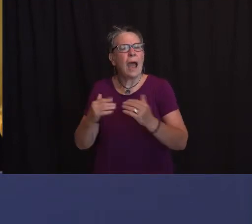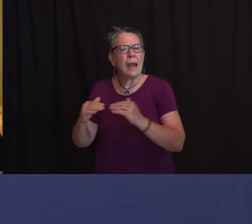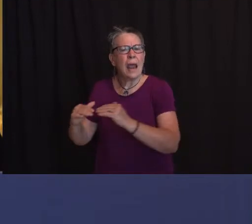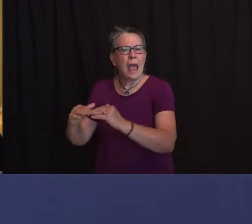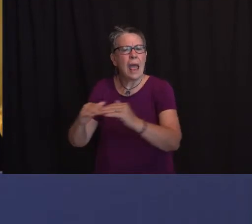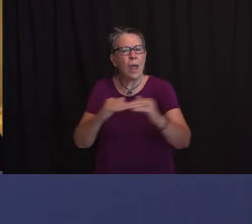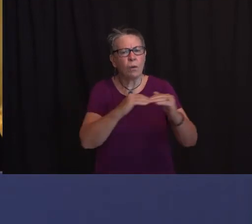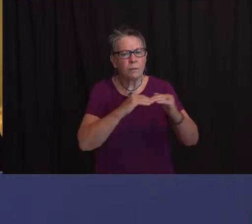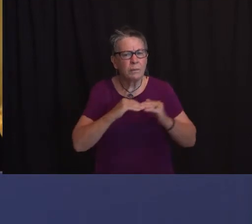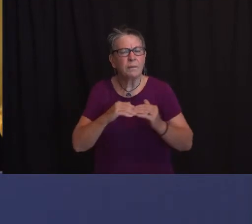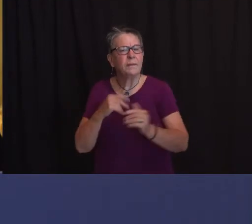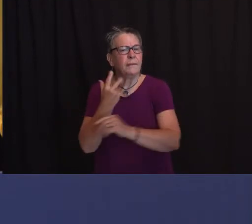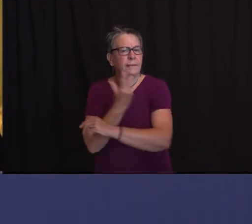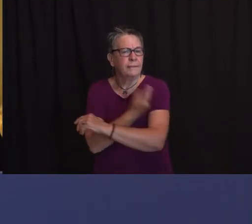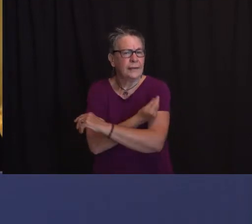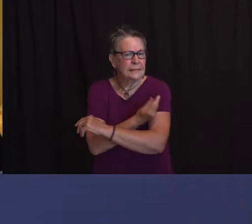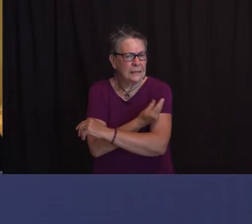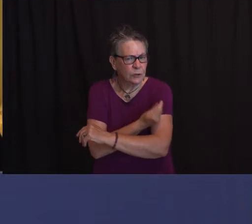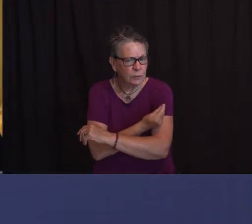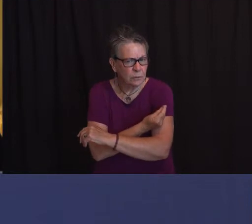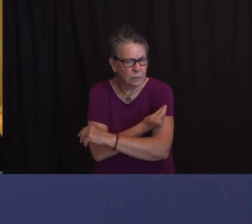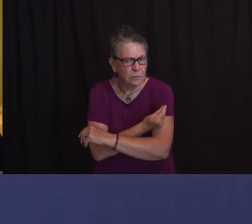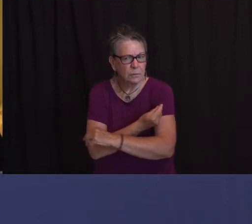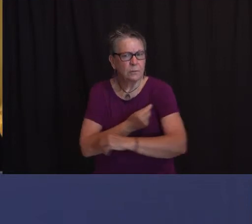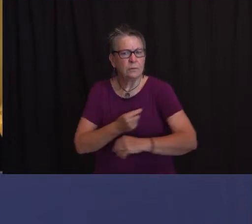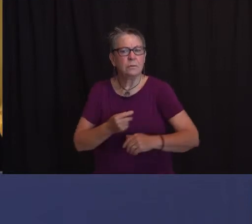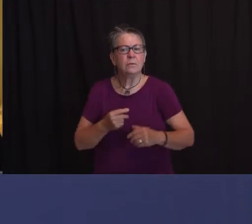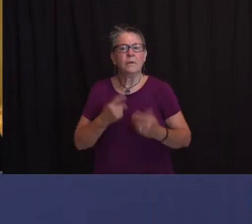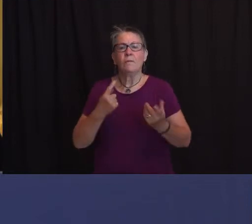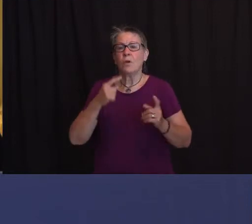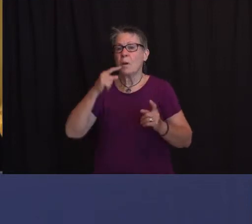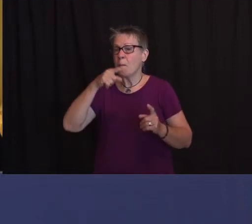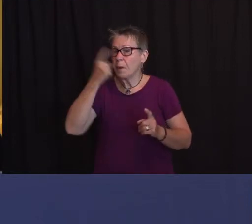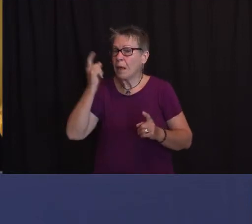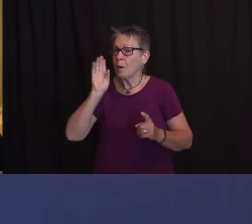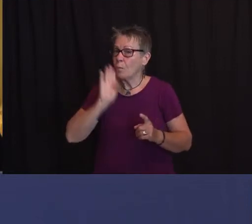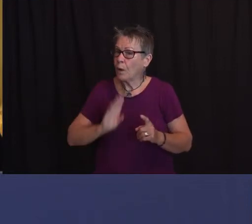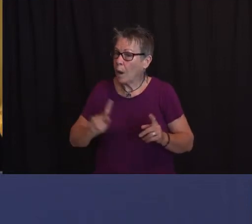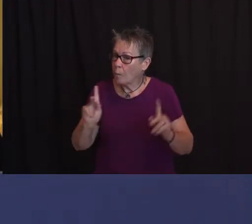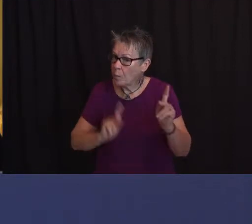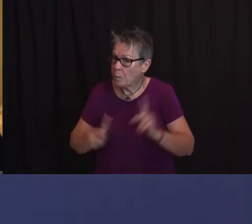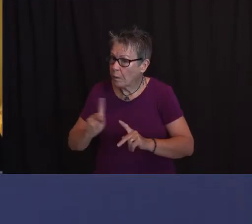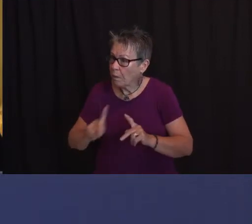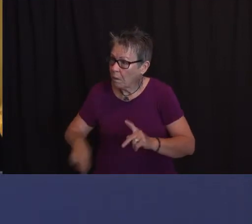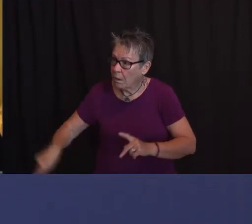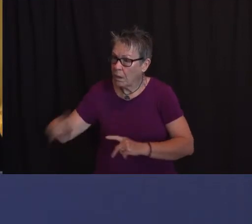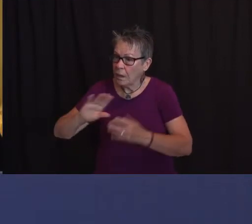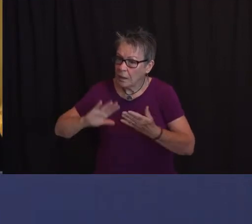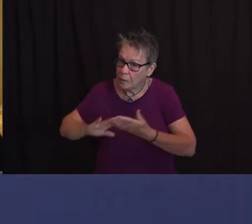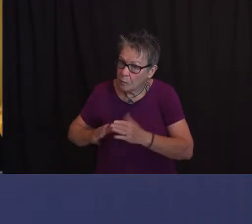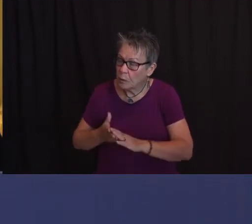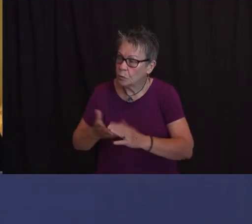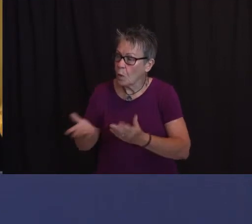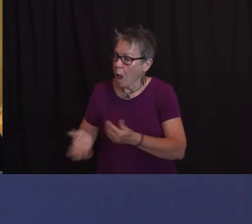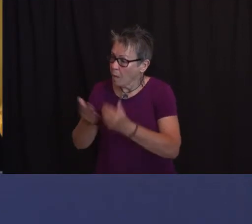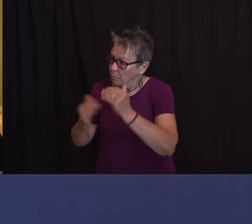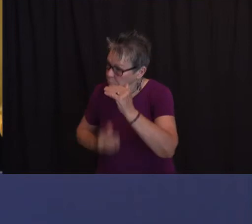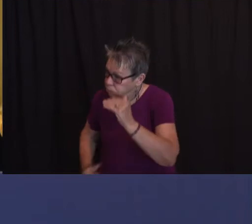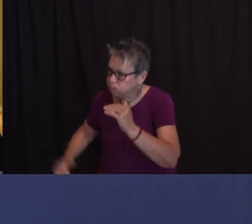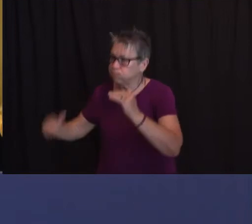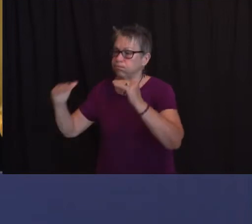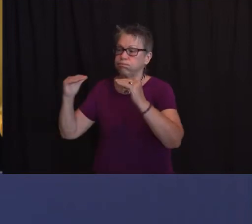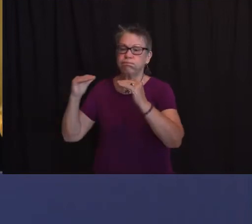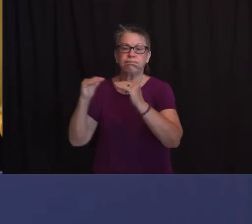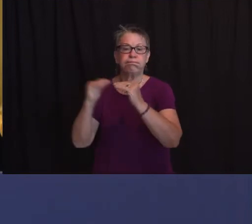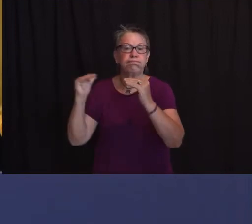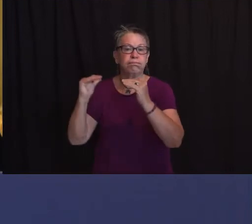brown communities, we're not yet where we need to be. And I continue to believe until we are, and we've not given, and until we've given it everything we've got,